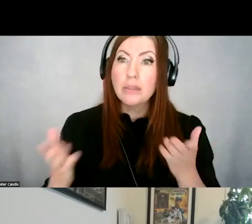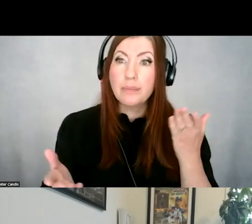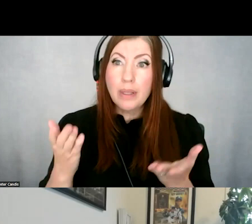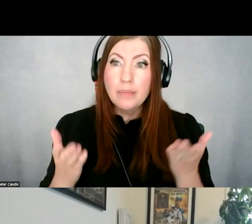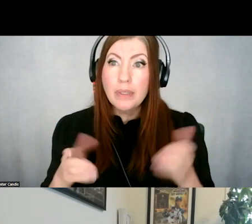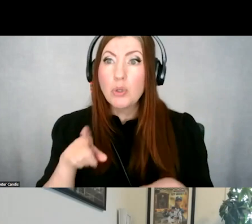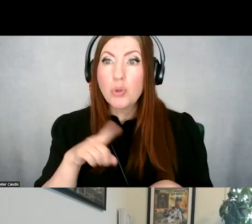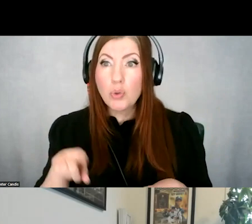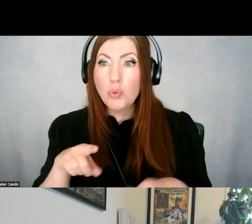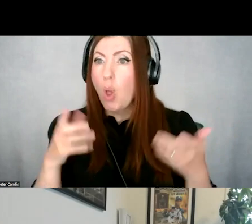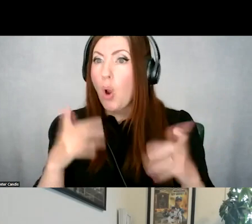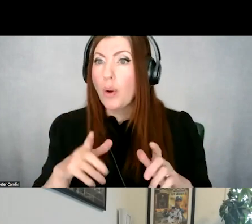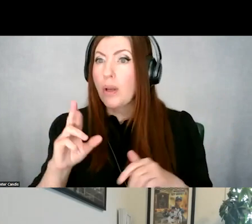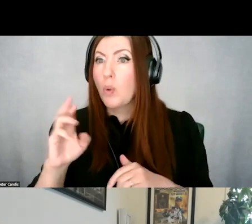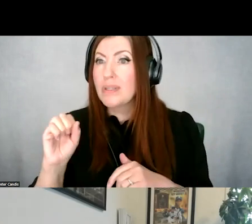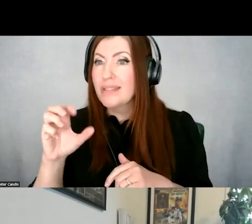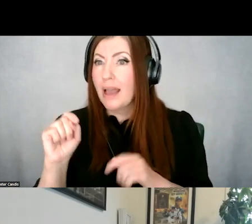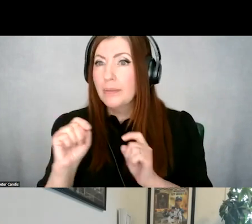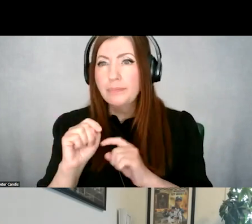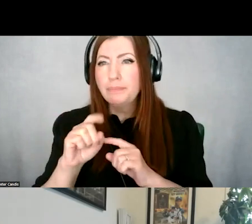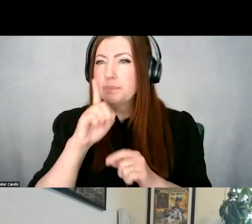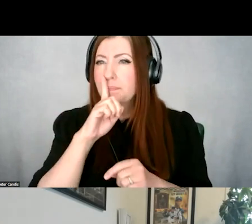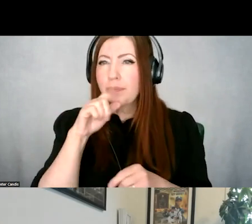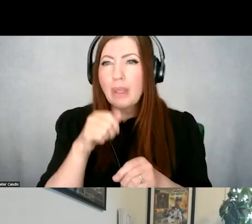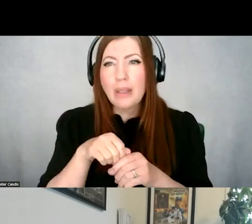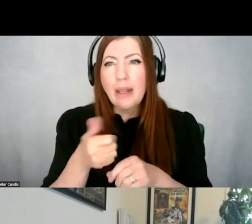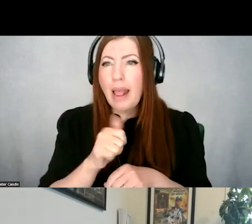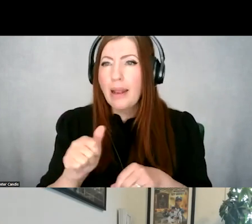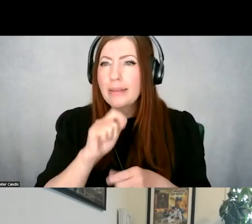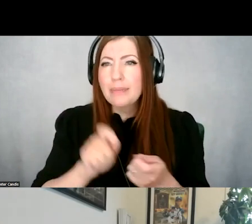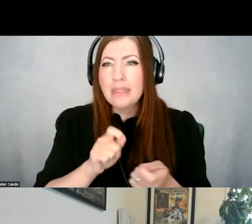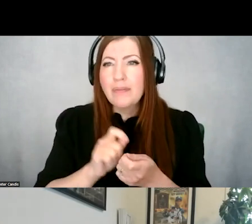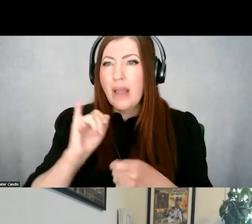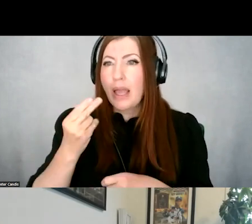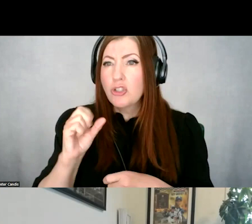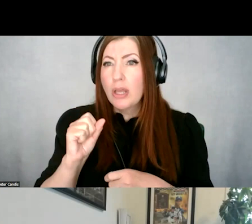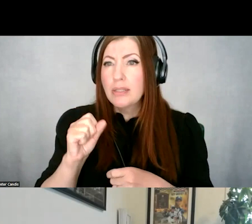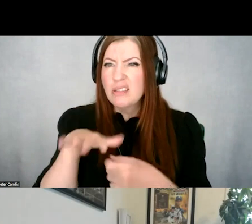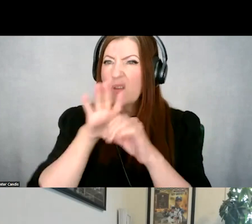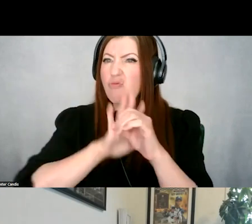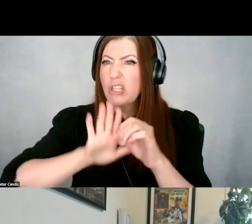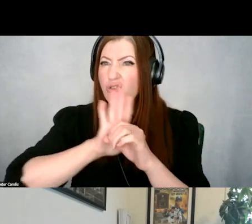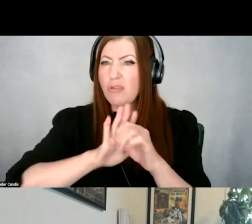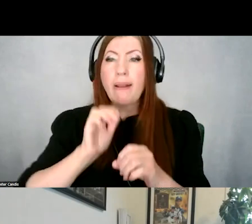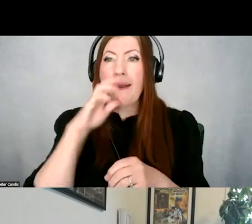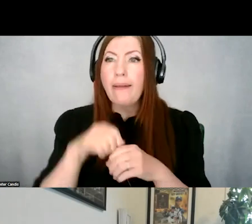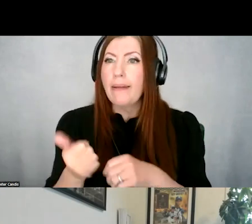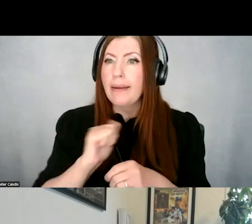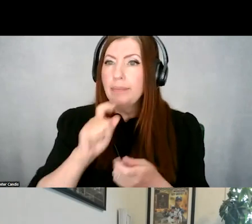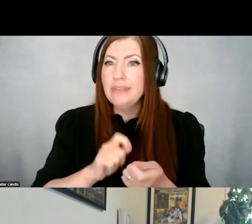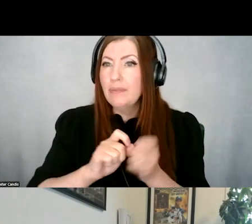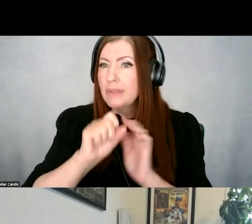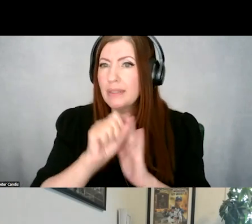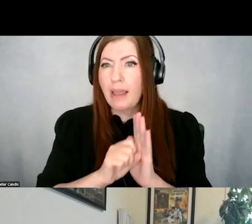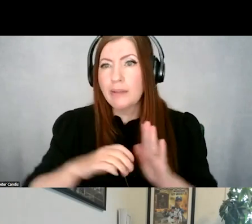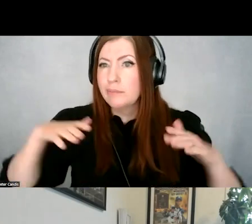you had already reset it, so you're not in any specific IHS region and you're not in any specific state,